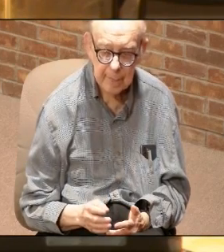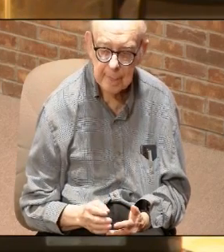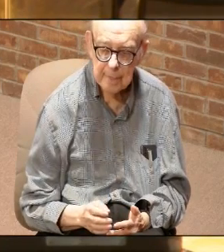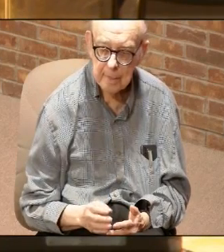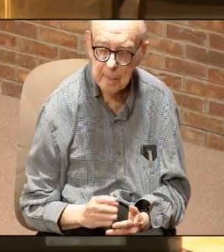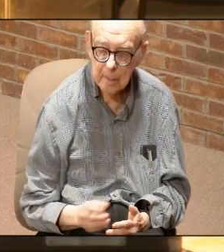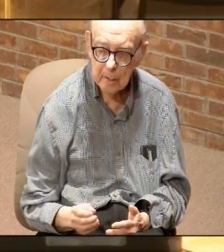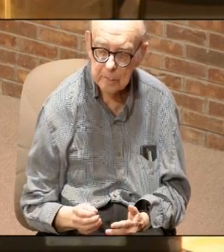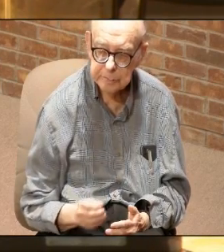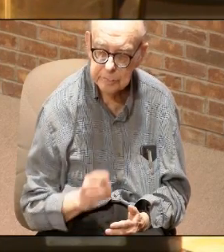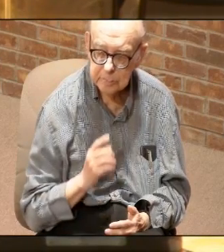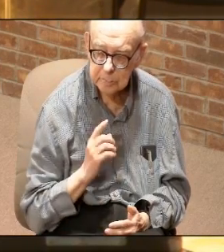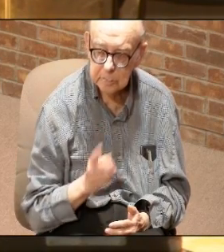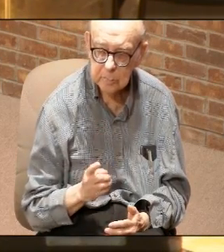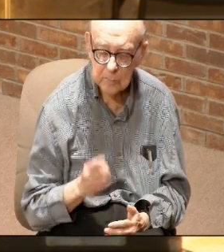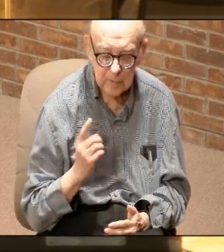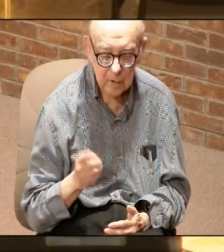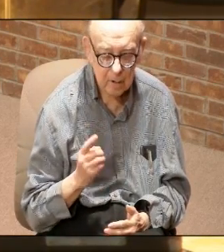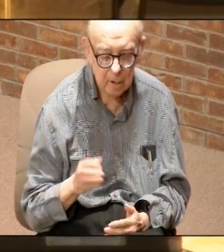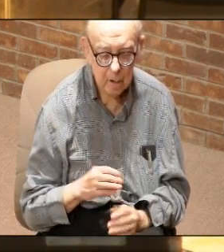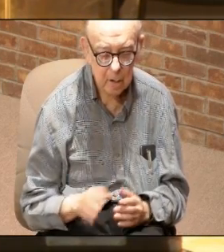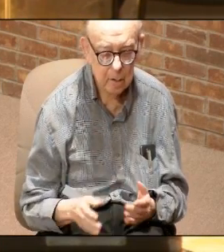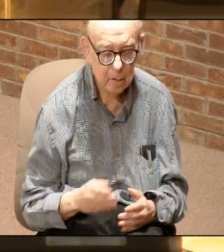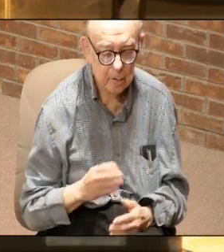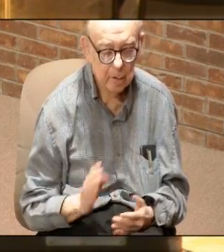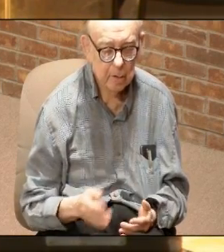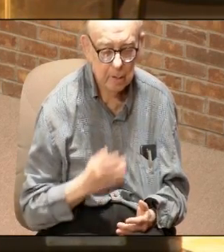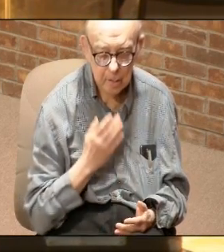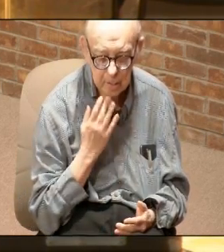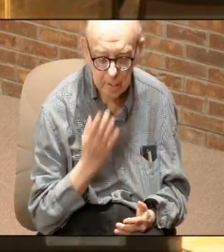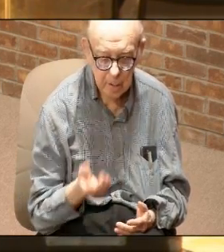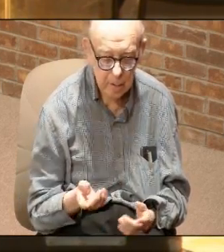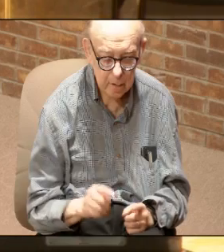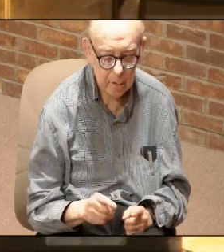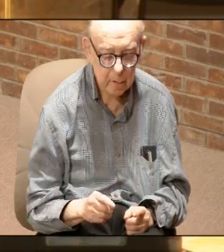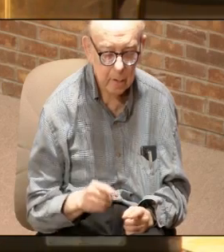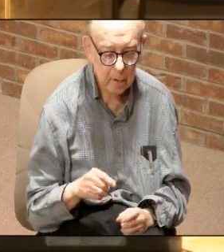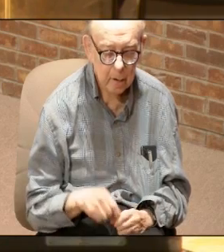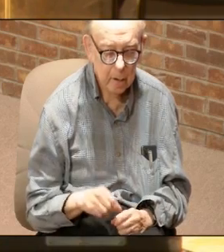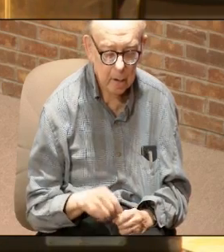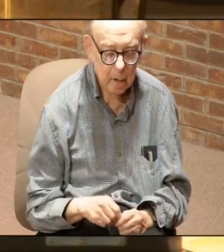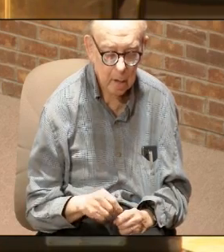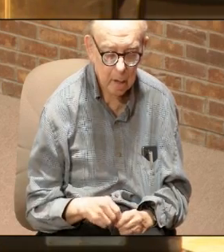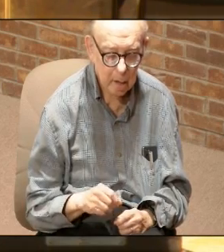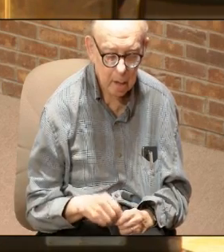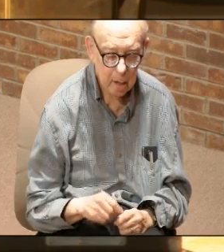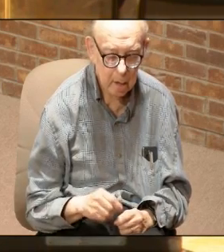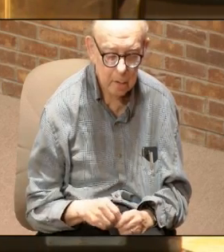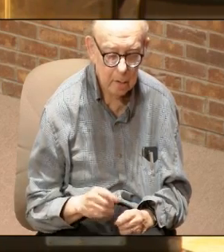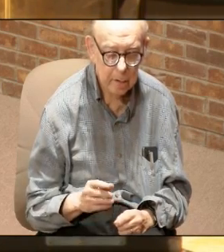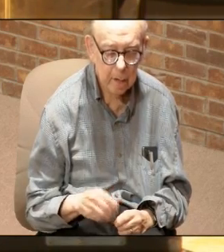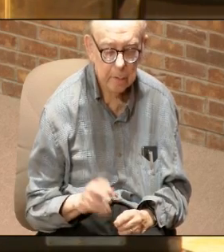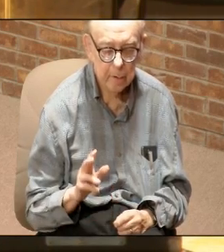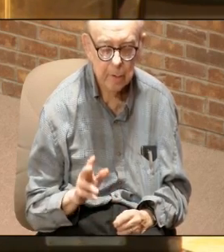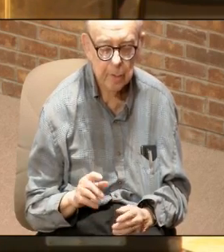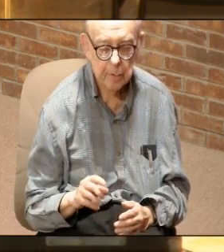there. And they really think that they've done us a great favor when the price of gasoline's gone down 3 cents this